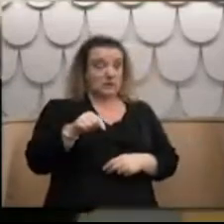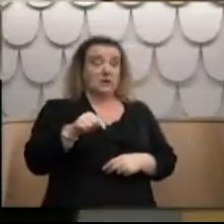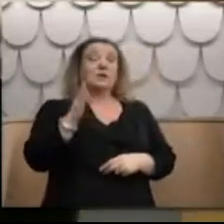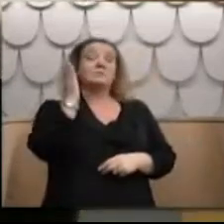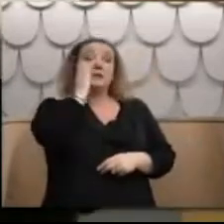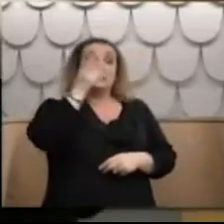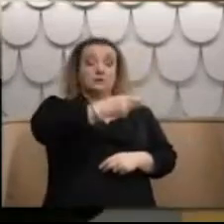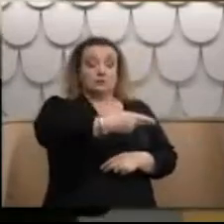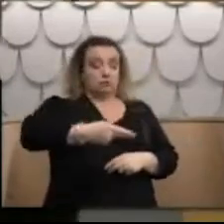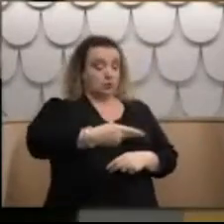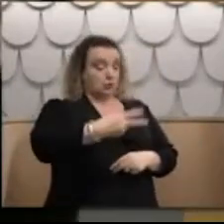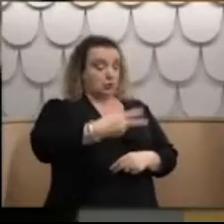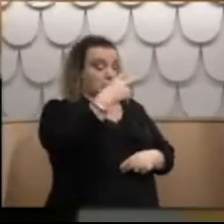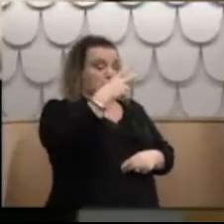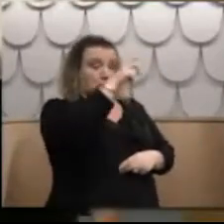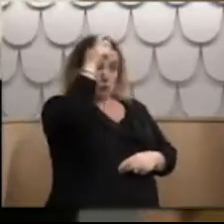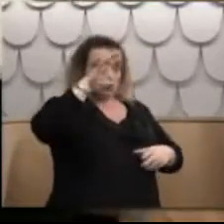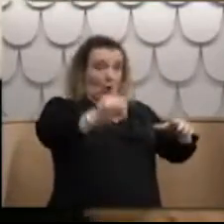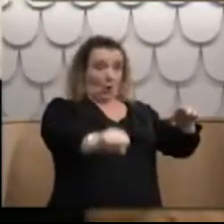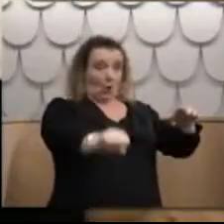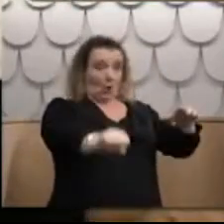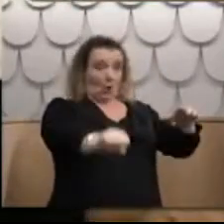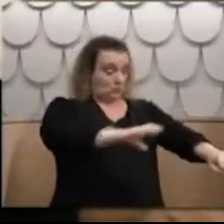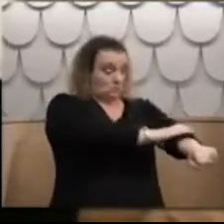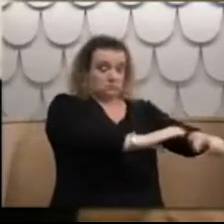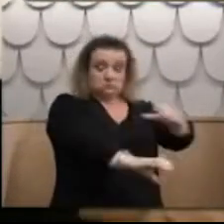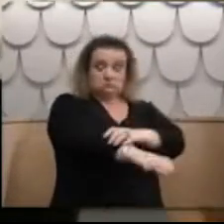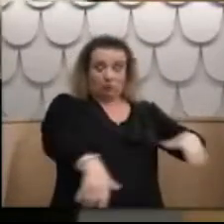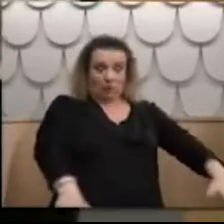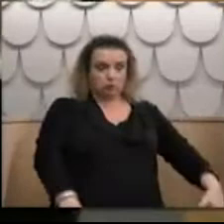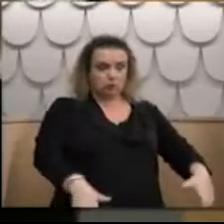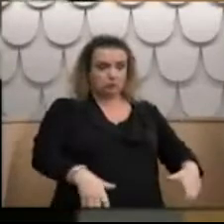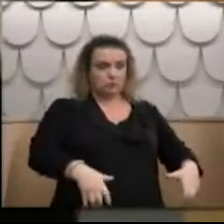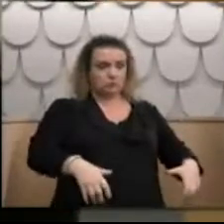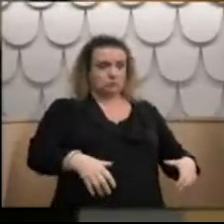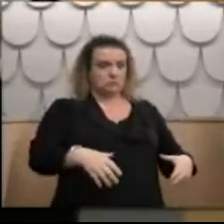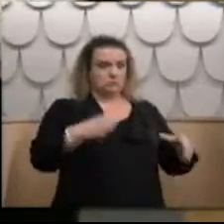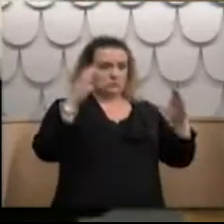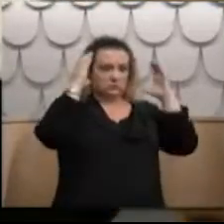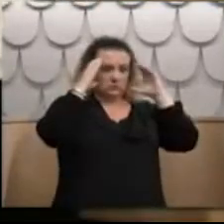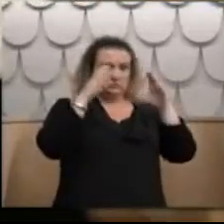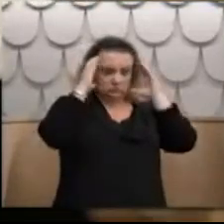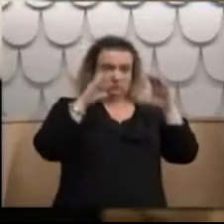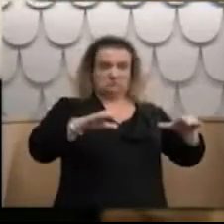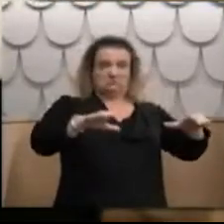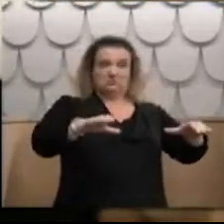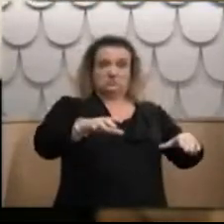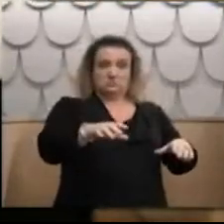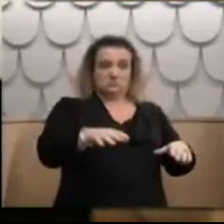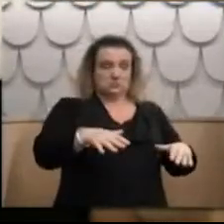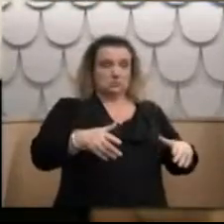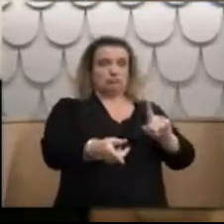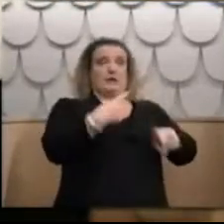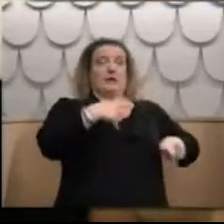down, and he just put wires to my head. And I don't know what shock treatment is, but it makes you go like that.